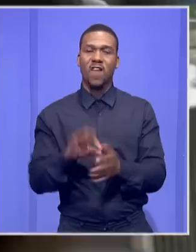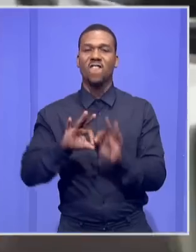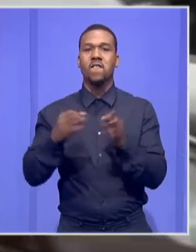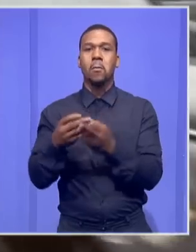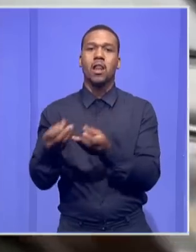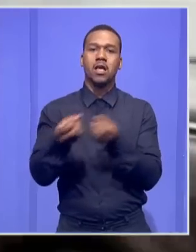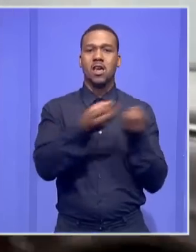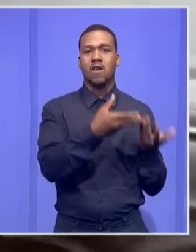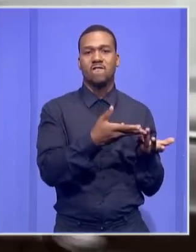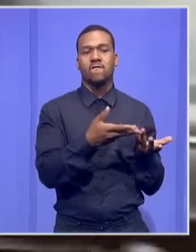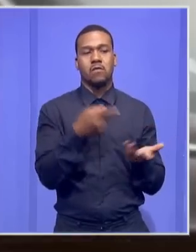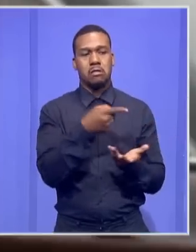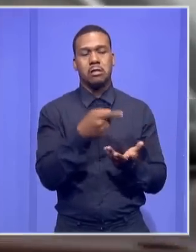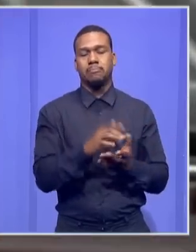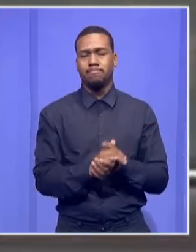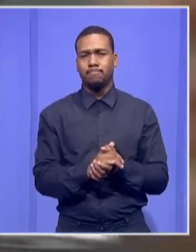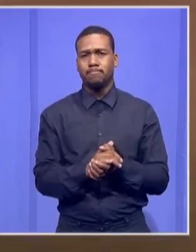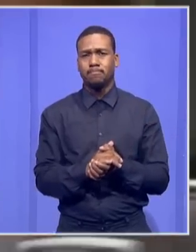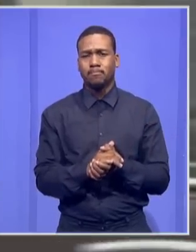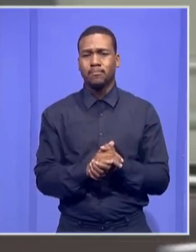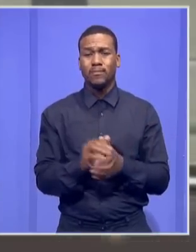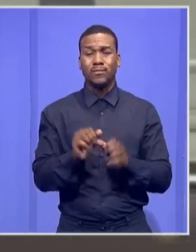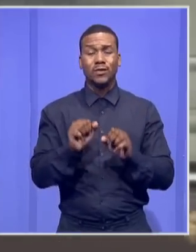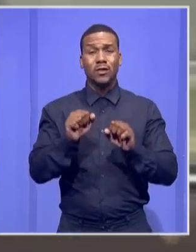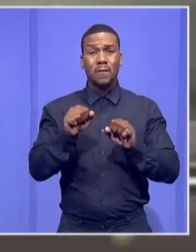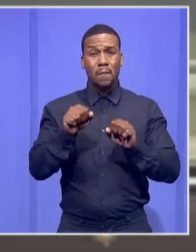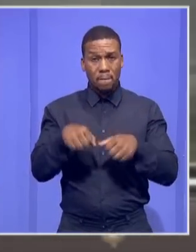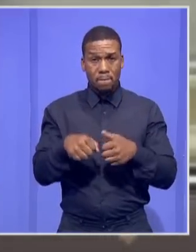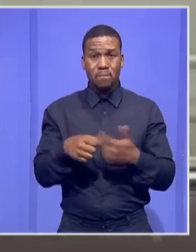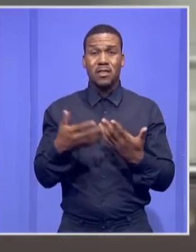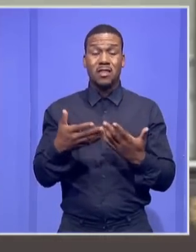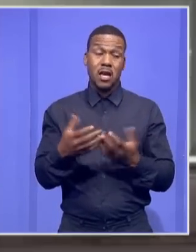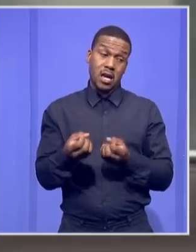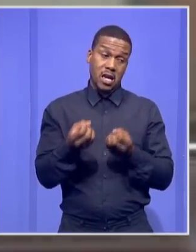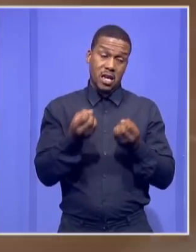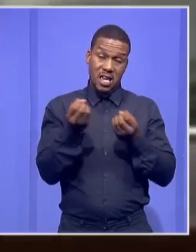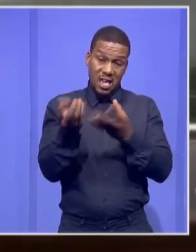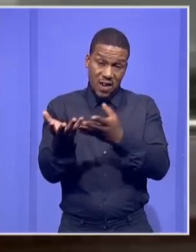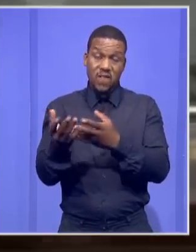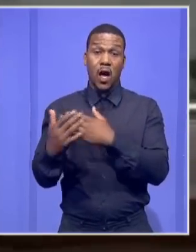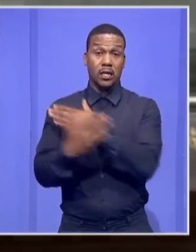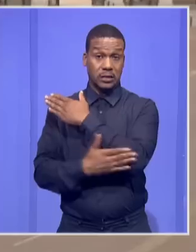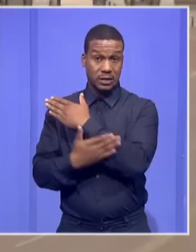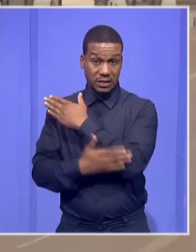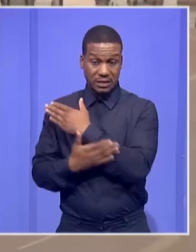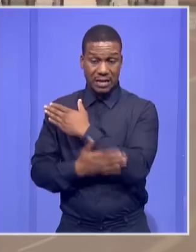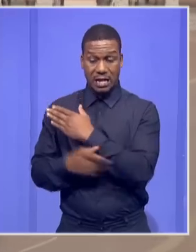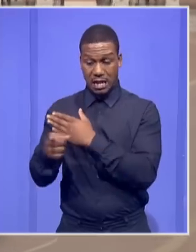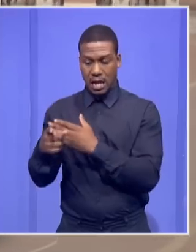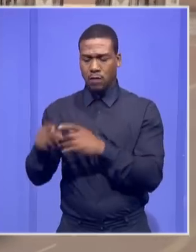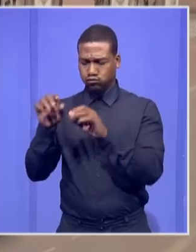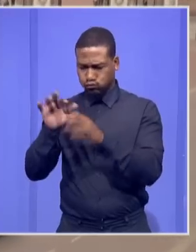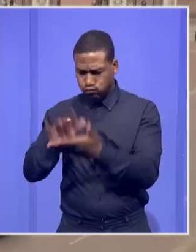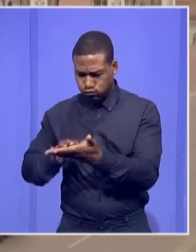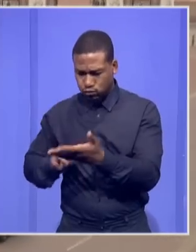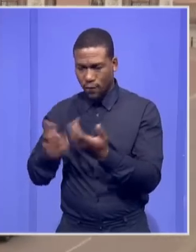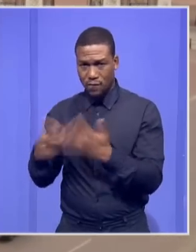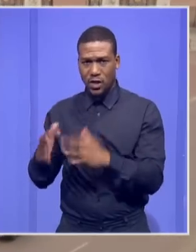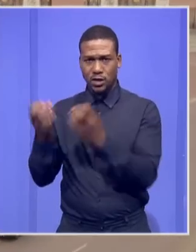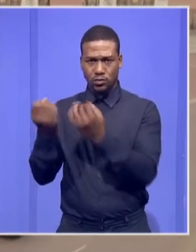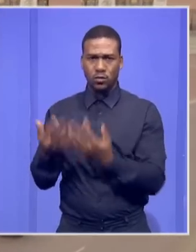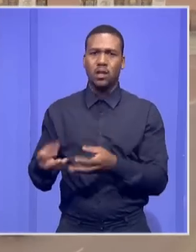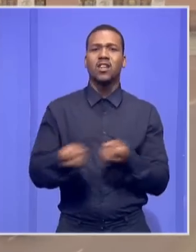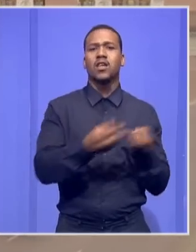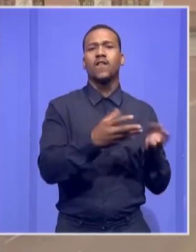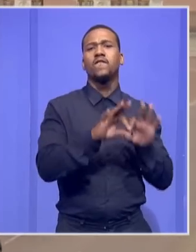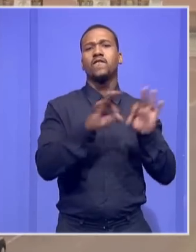then given to the state, and then the state gives some money back to the royal family. What we have heard, though, is that